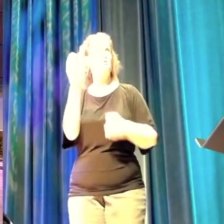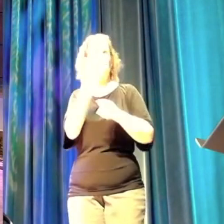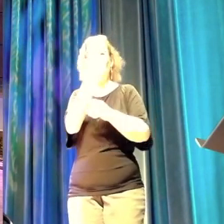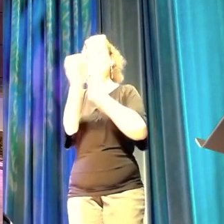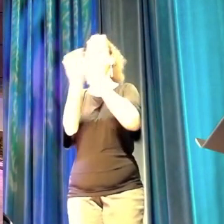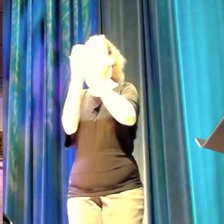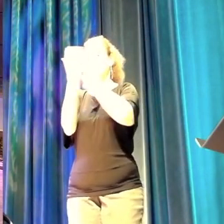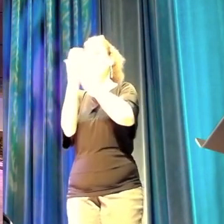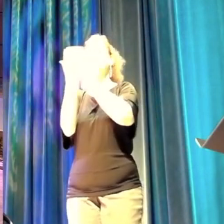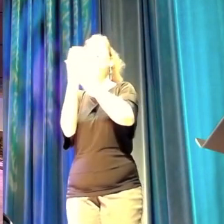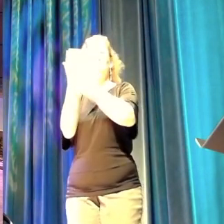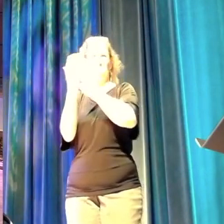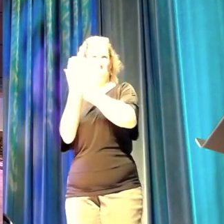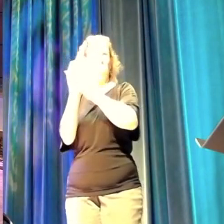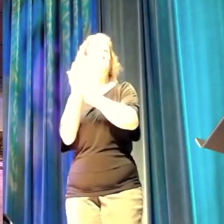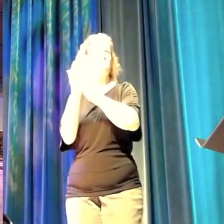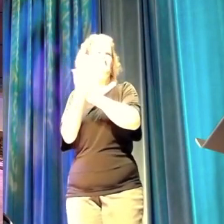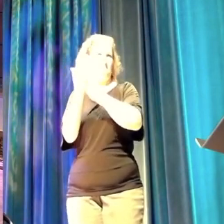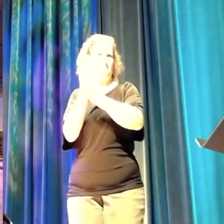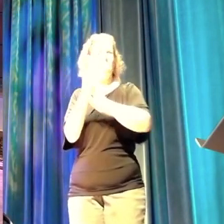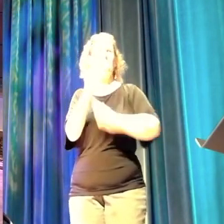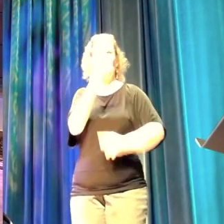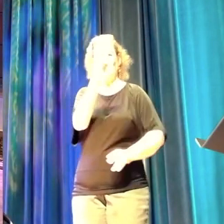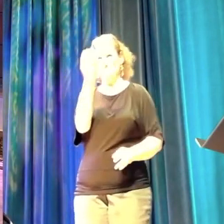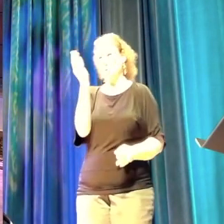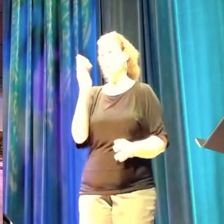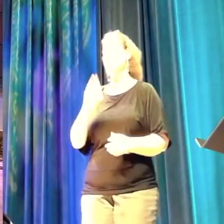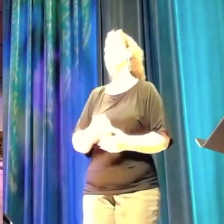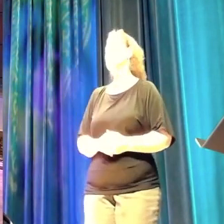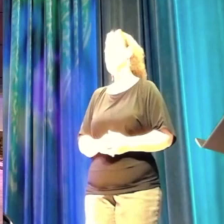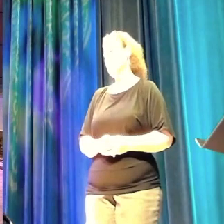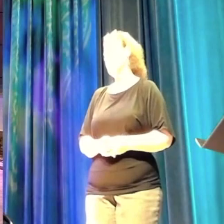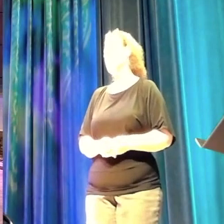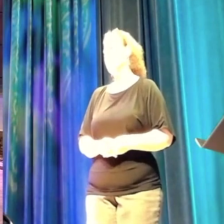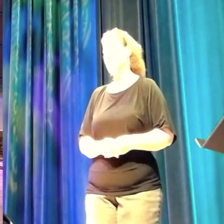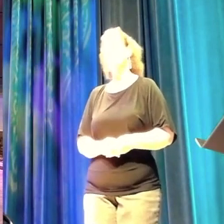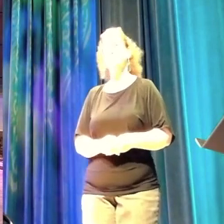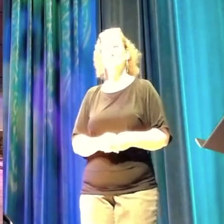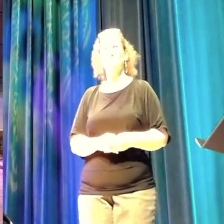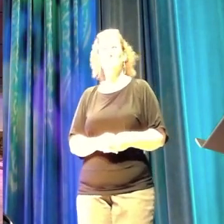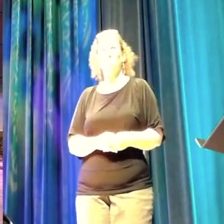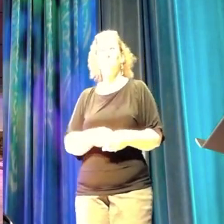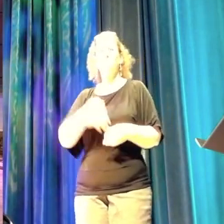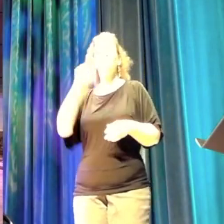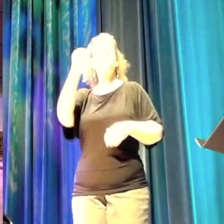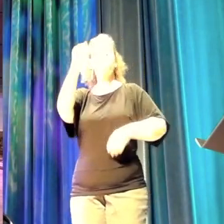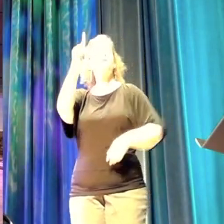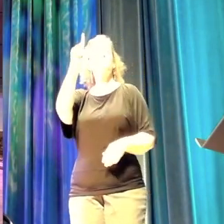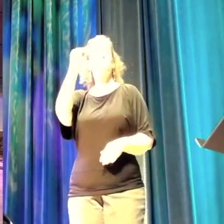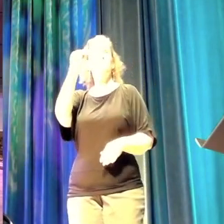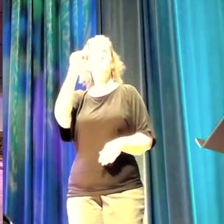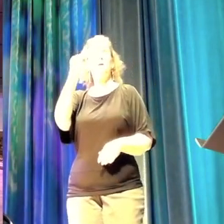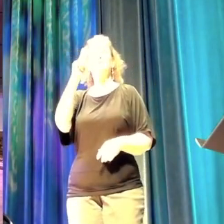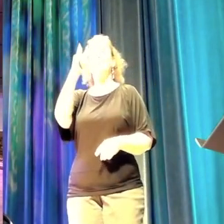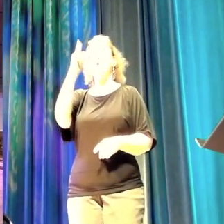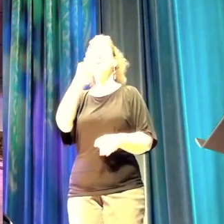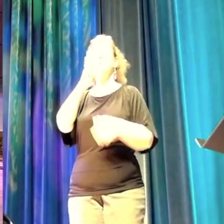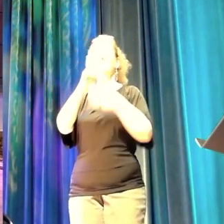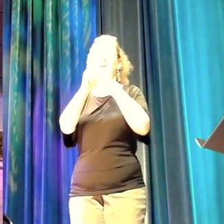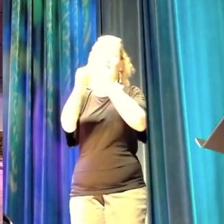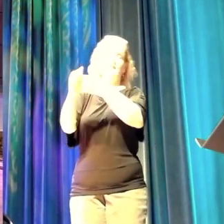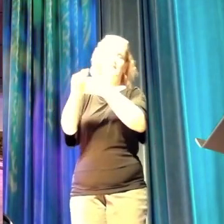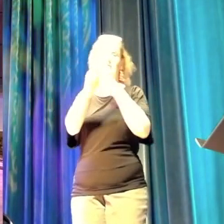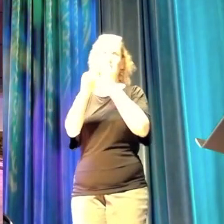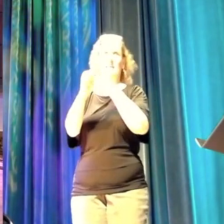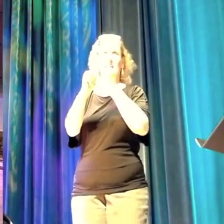Here we go. Alabama as one of the leading